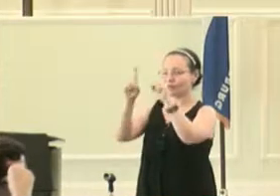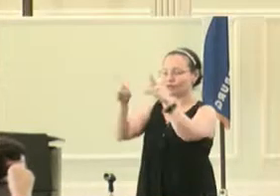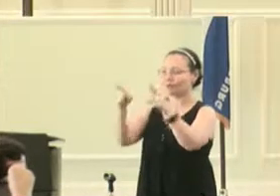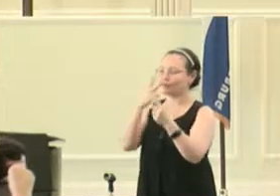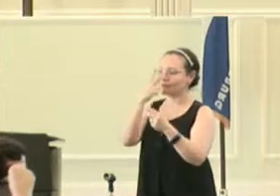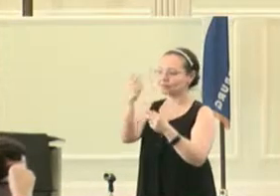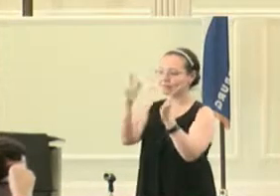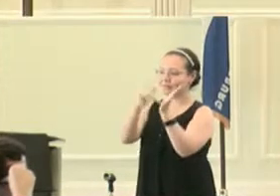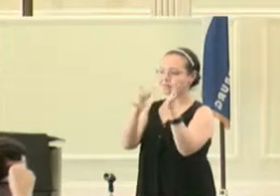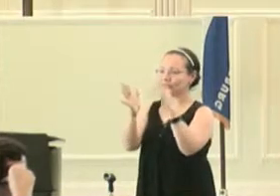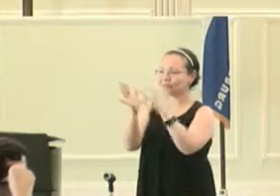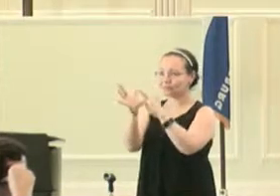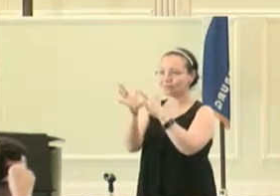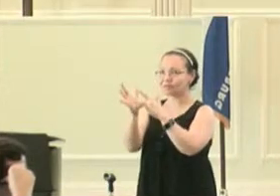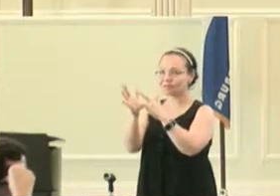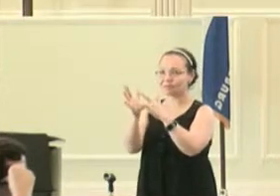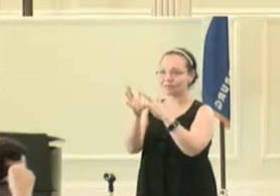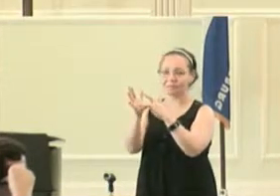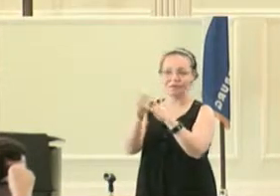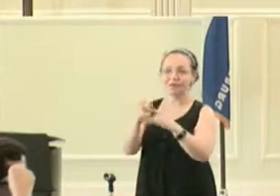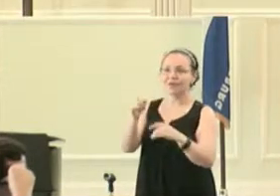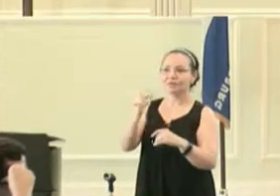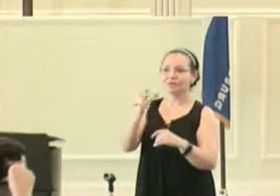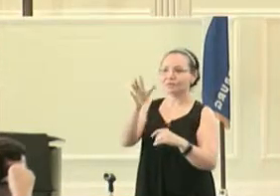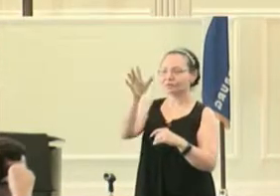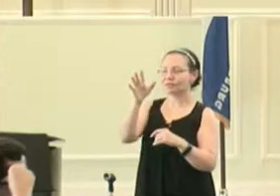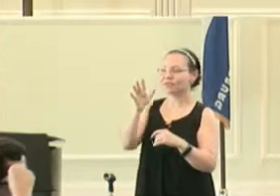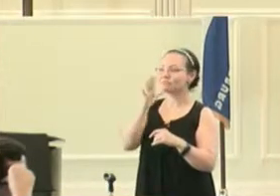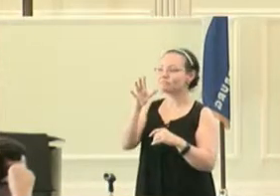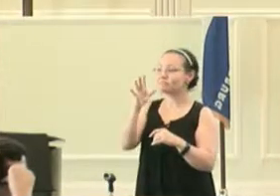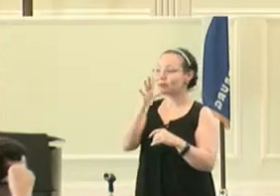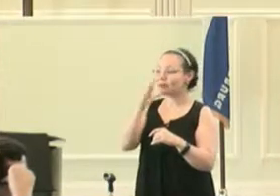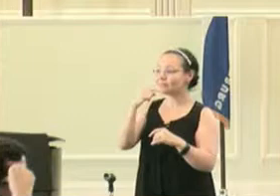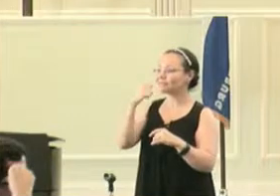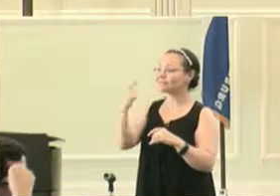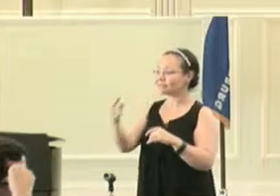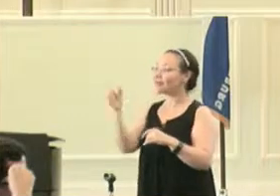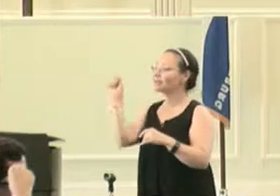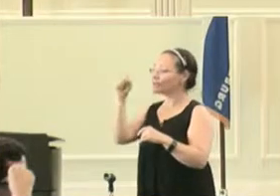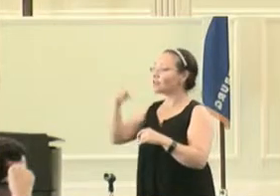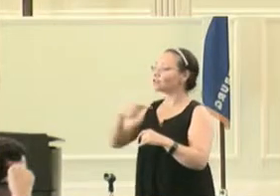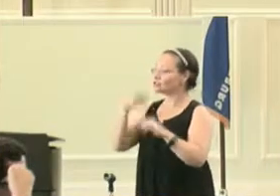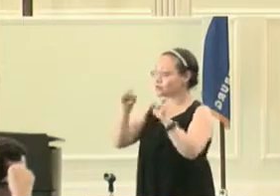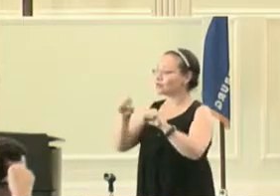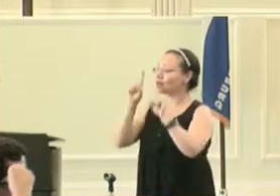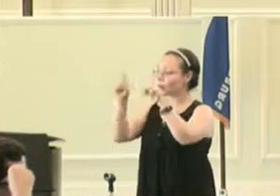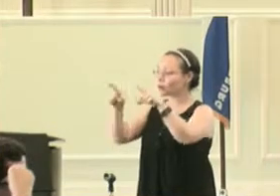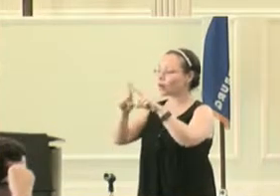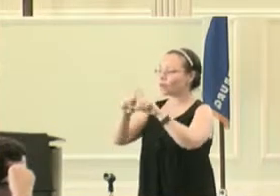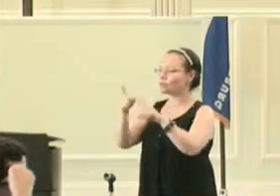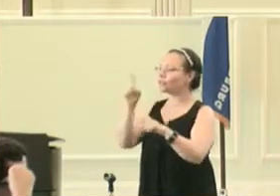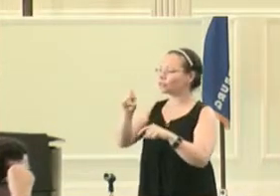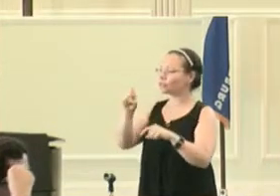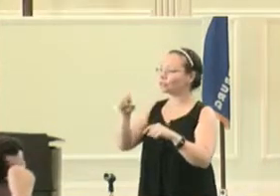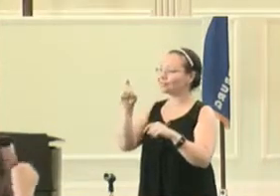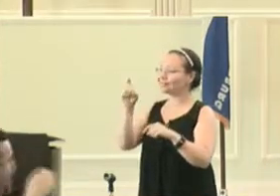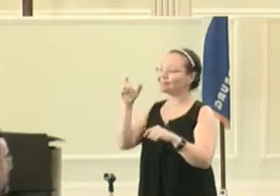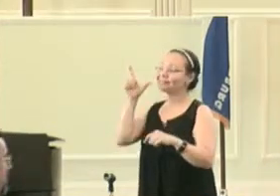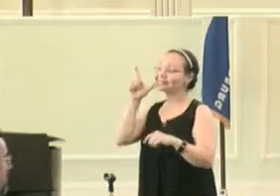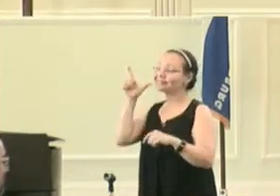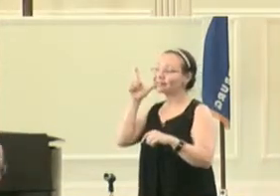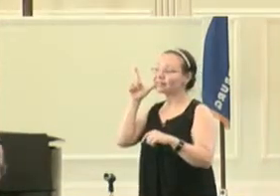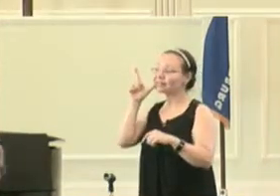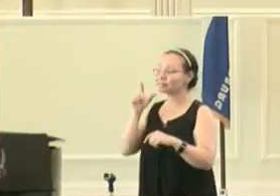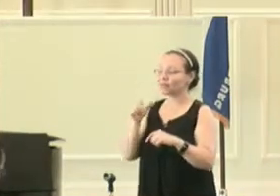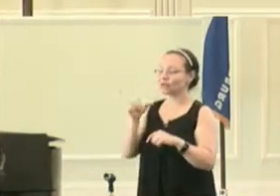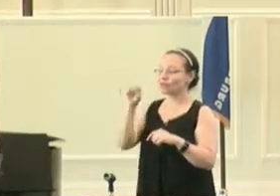Jesus. So his mommy said, yes, you can go, but let me pack you a lunch first. Do you know what she packed